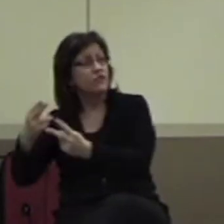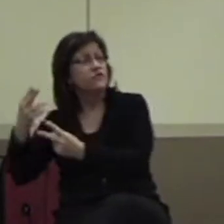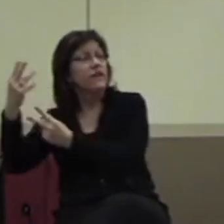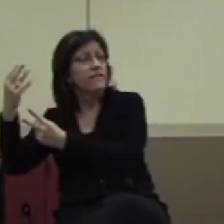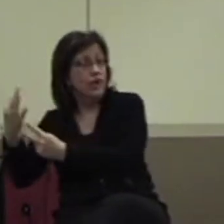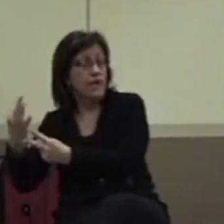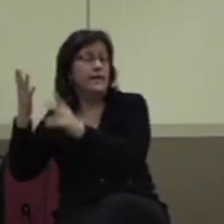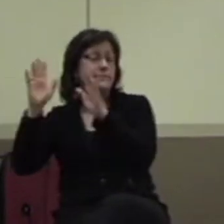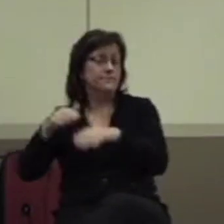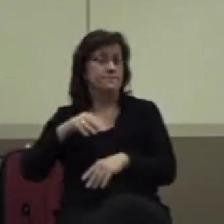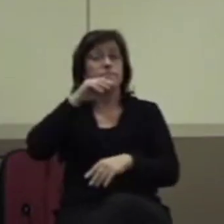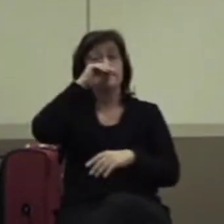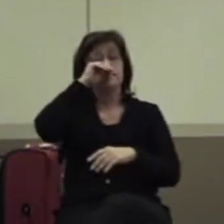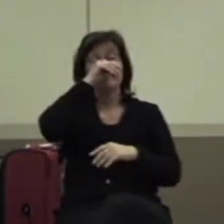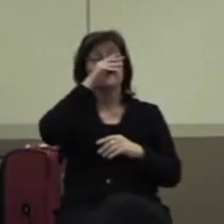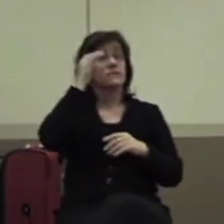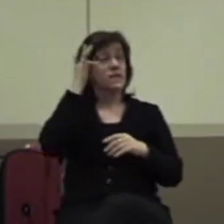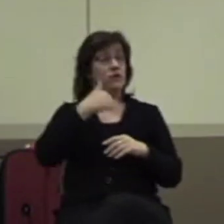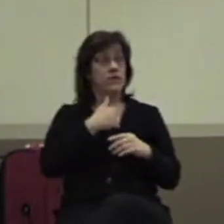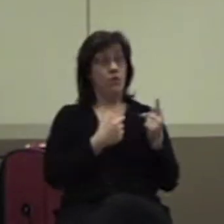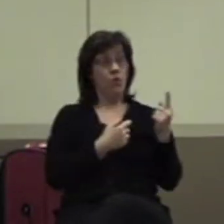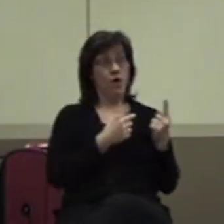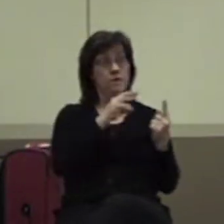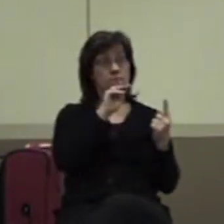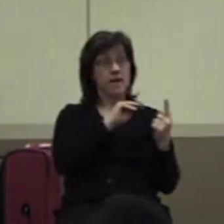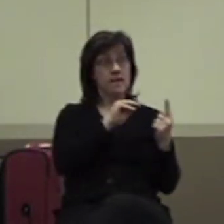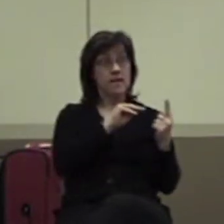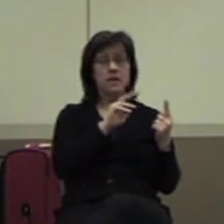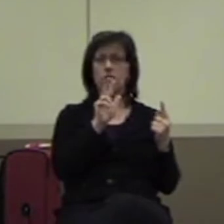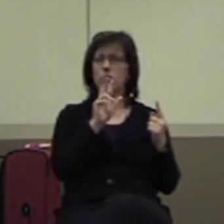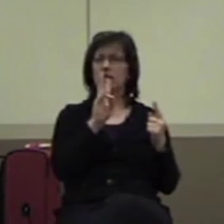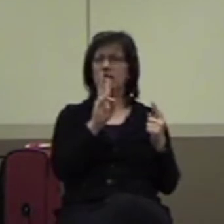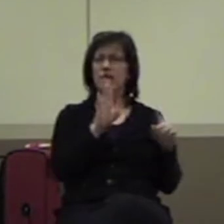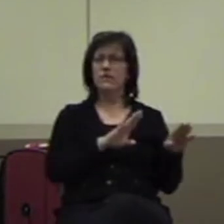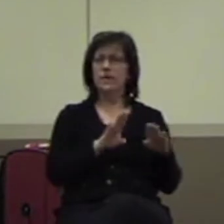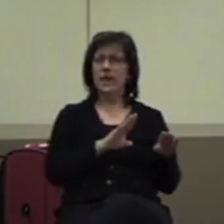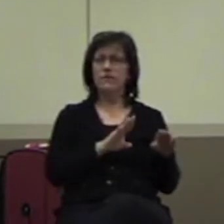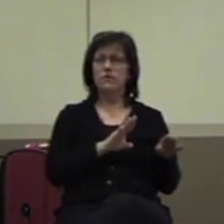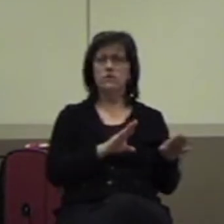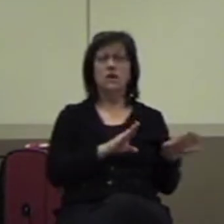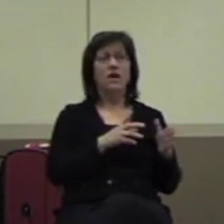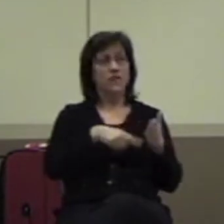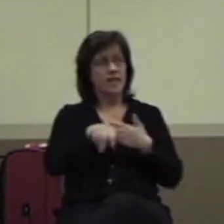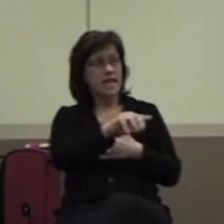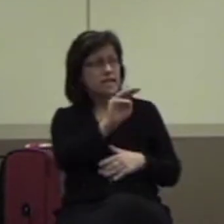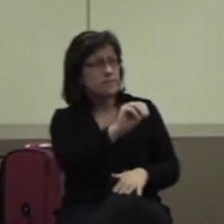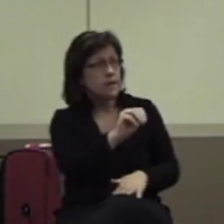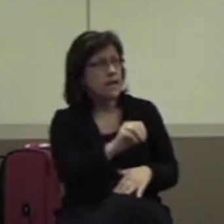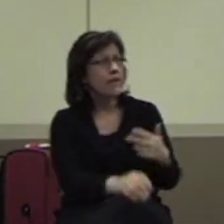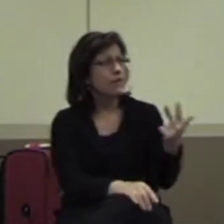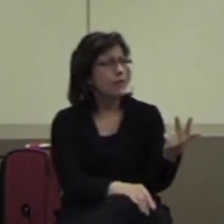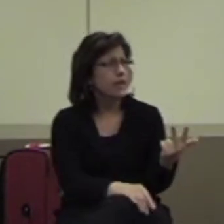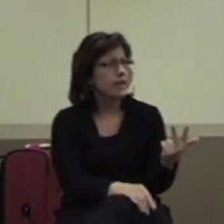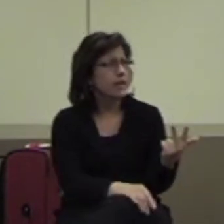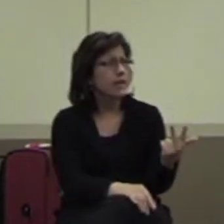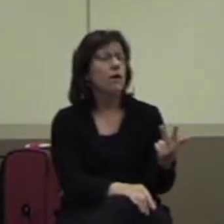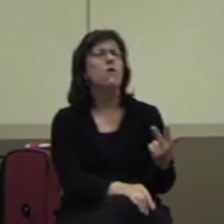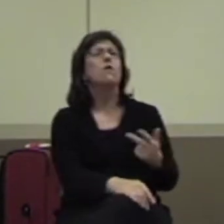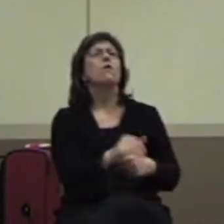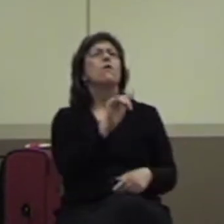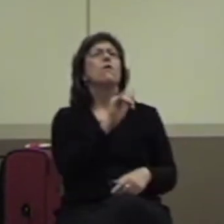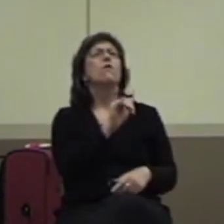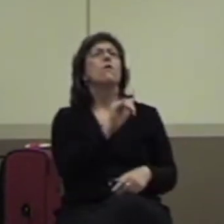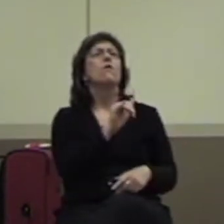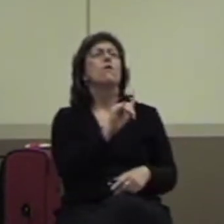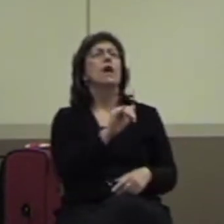2 Fridays. That way, if we have one Monday where he has 37 behaviors and the next Monday he has 3, I